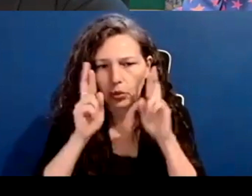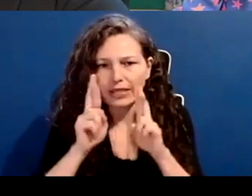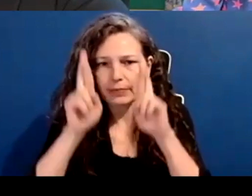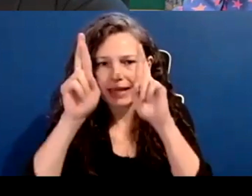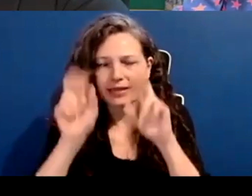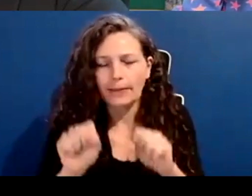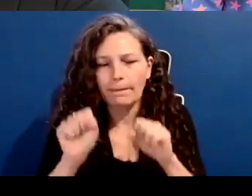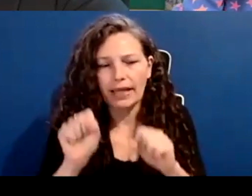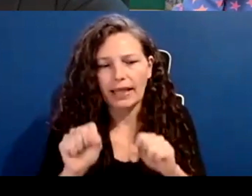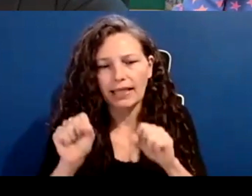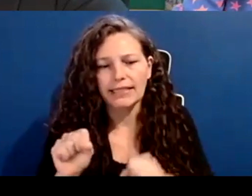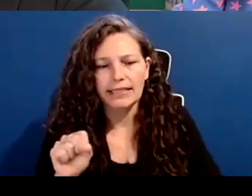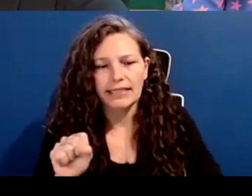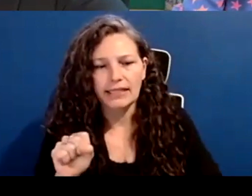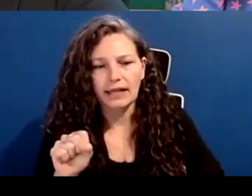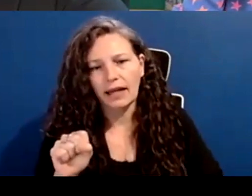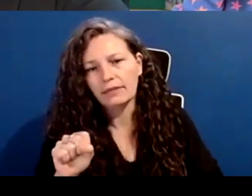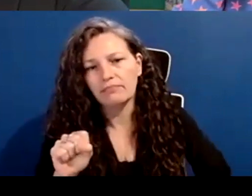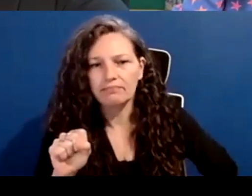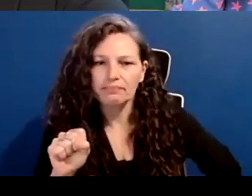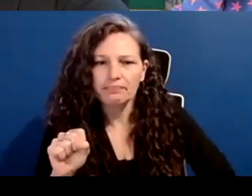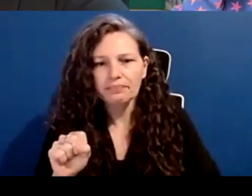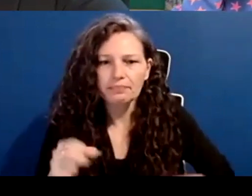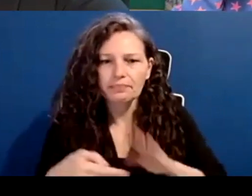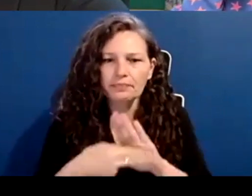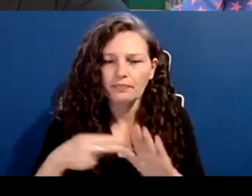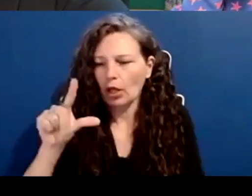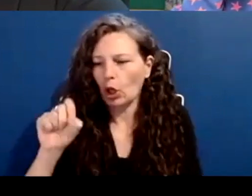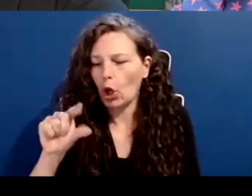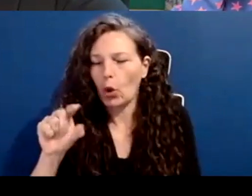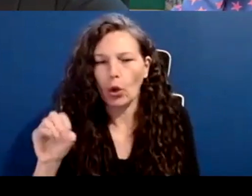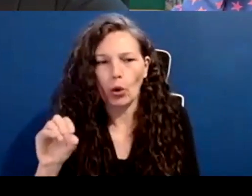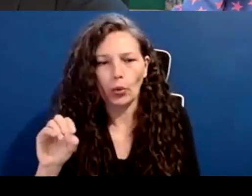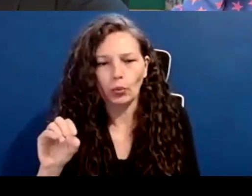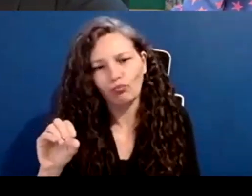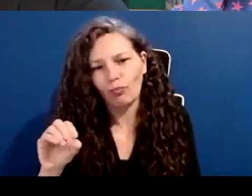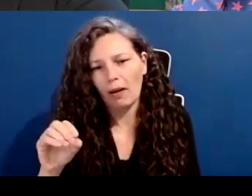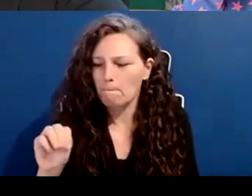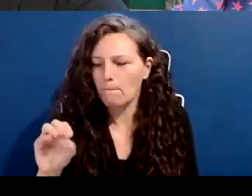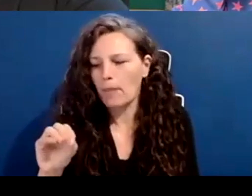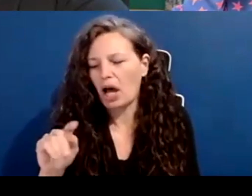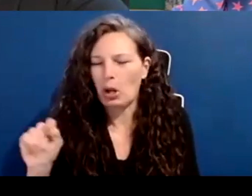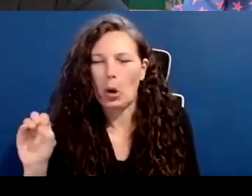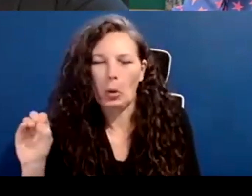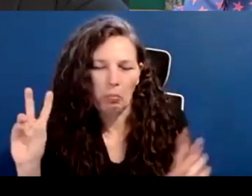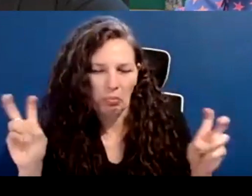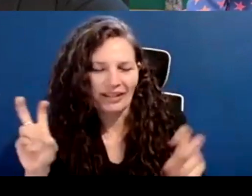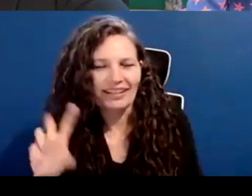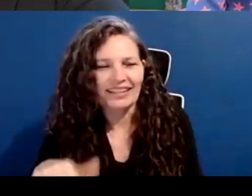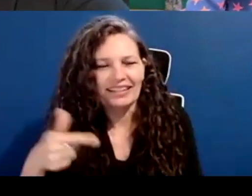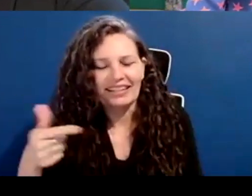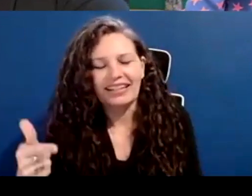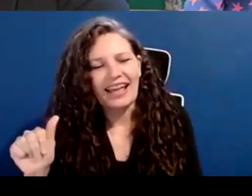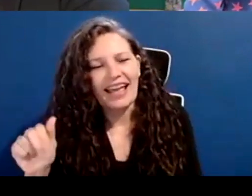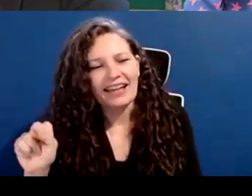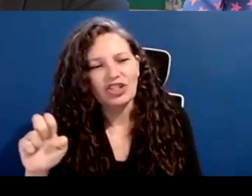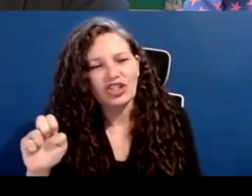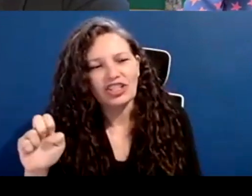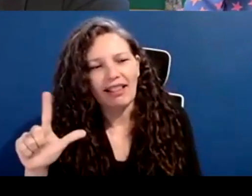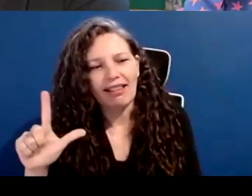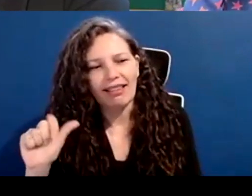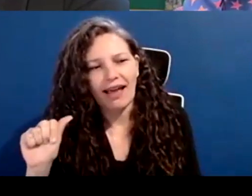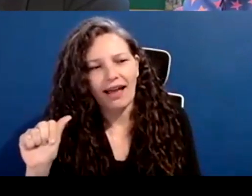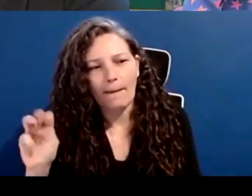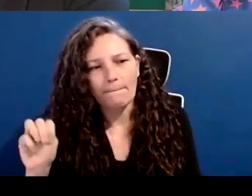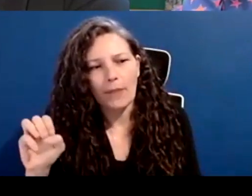RespectAbility motto. And I will pass it to my co-moderator, Angela Malloy, to give her